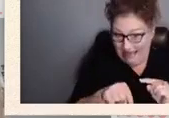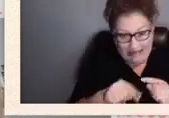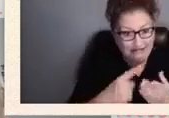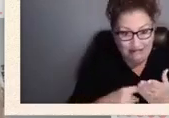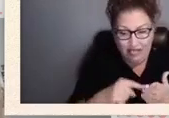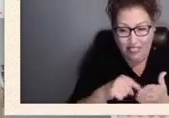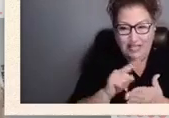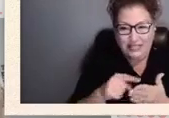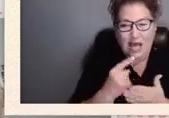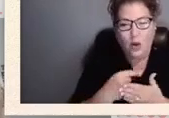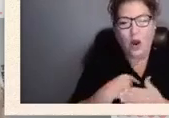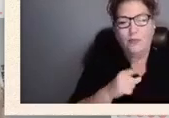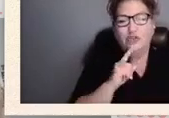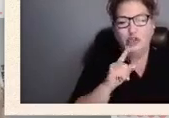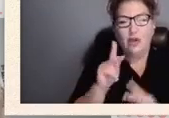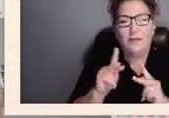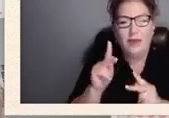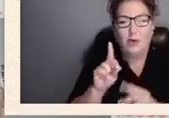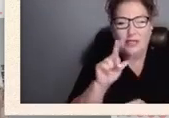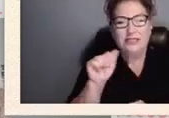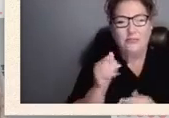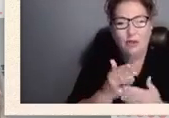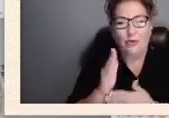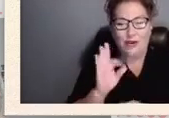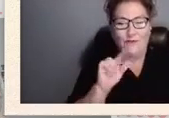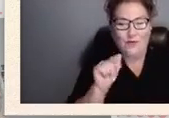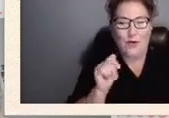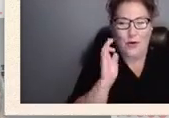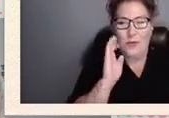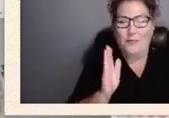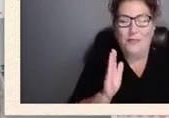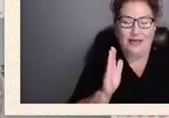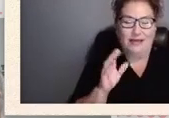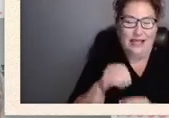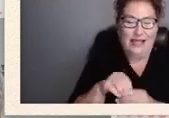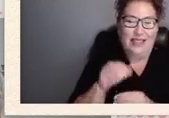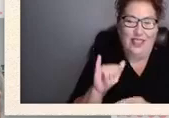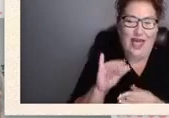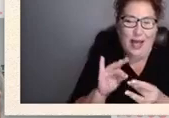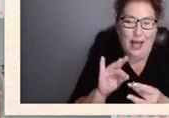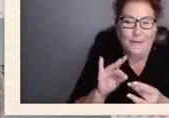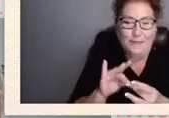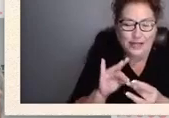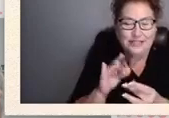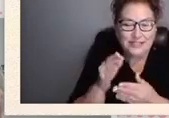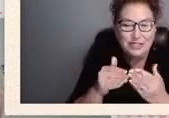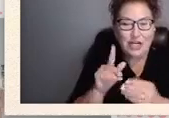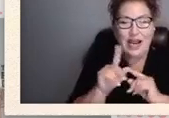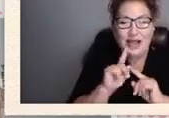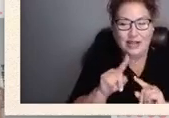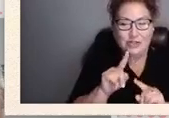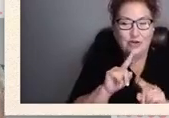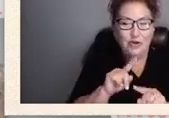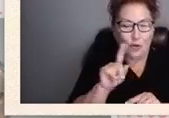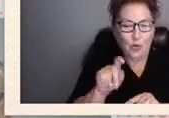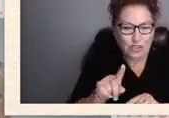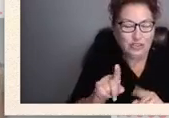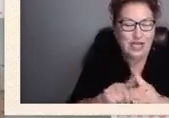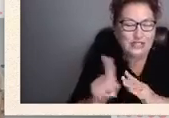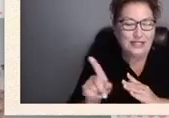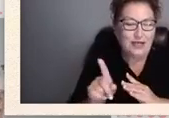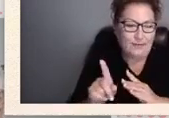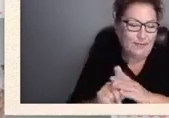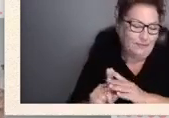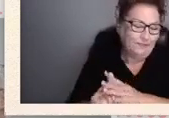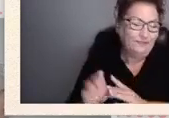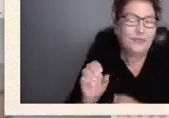that the folks from Disability Rights Florida will be in that comment thread answering your questions as they come up. Absolutely. So please do let